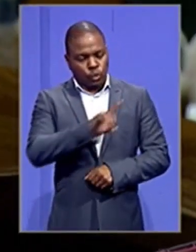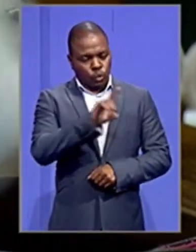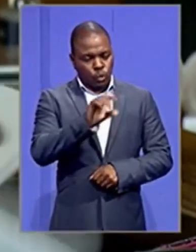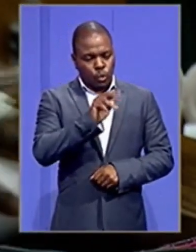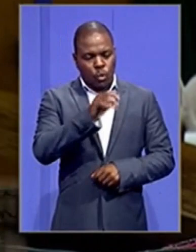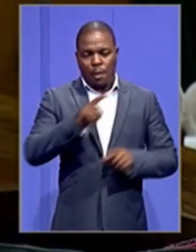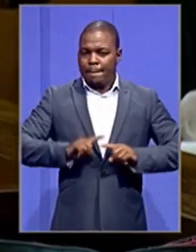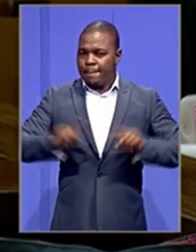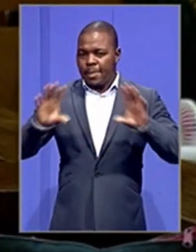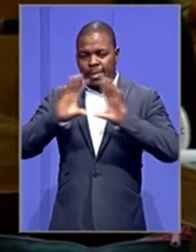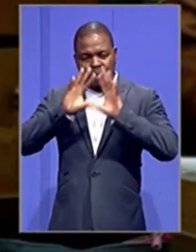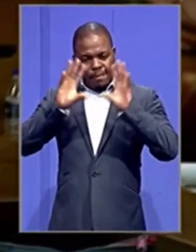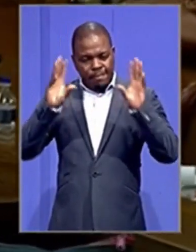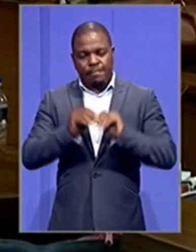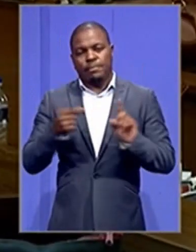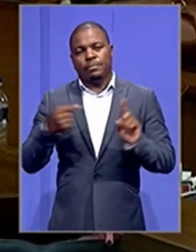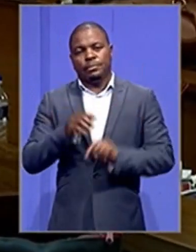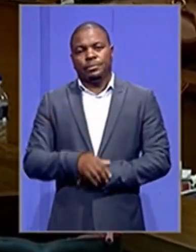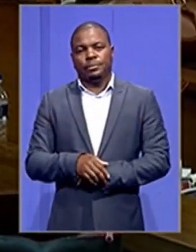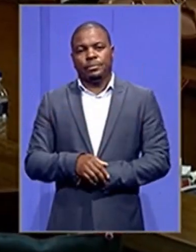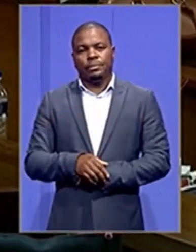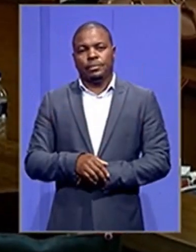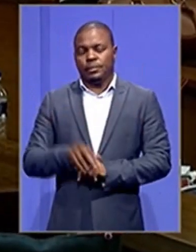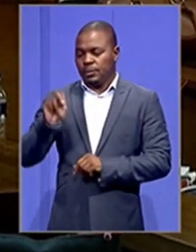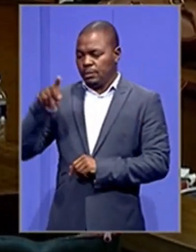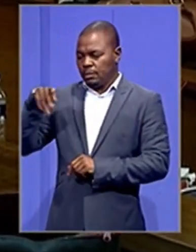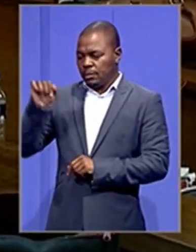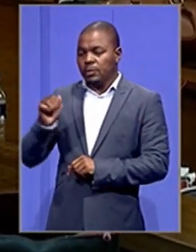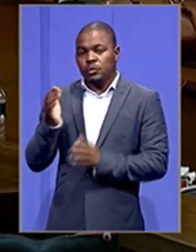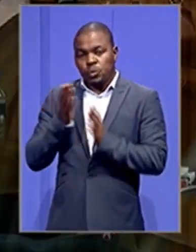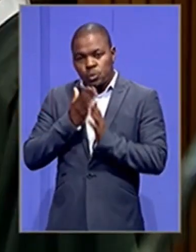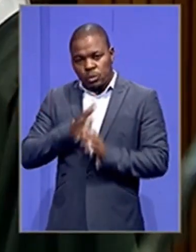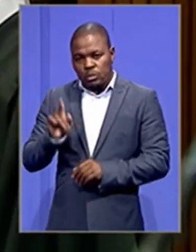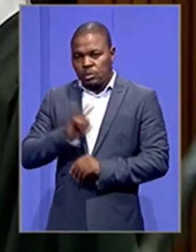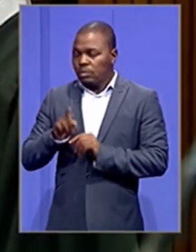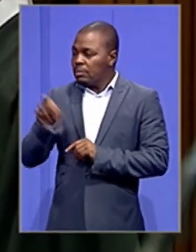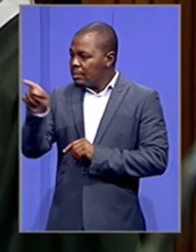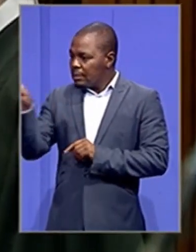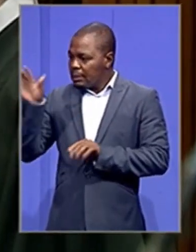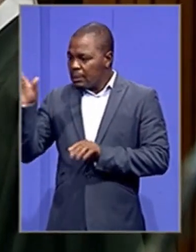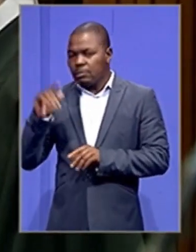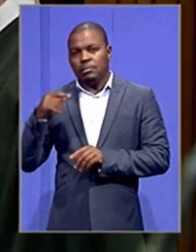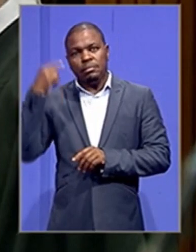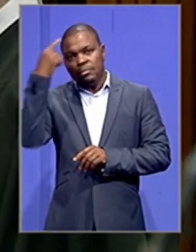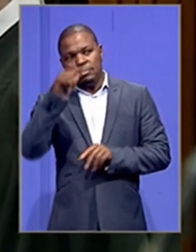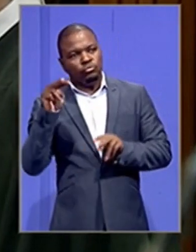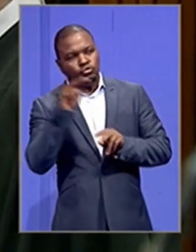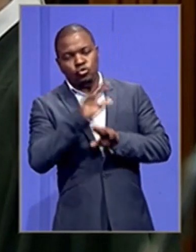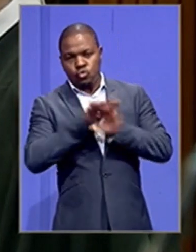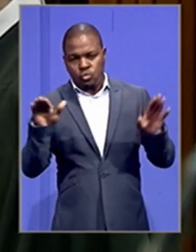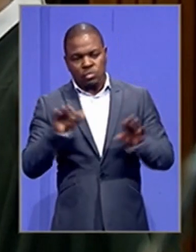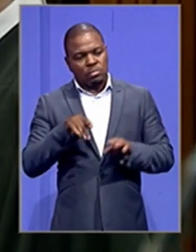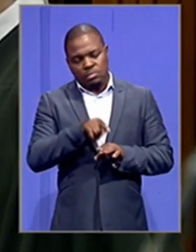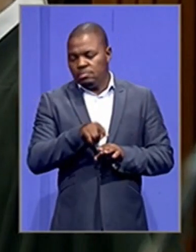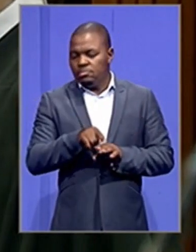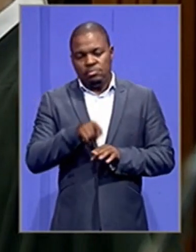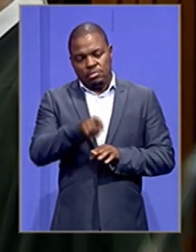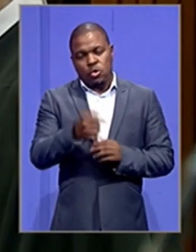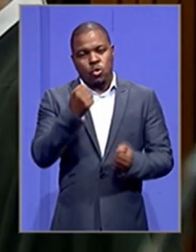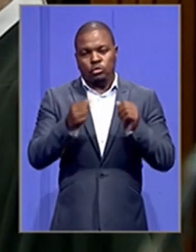mo ditatofatsong tsotlhe. Kopo ya botšhotšhisi ya gore dipaki di seke tsa tlhagelela mo phatlhalatseng e ne ya kgapelwa